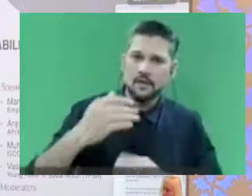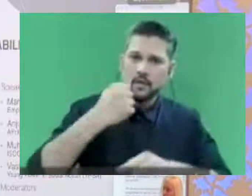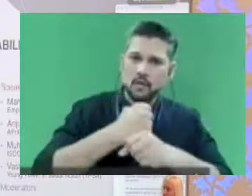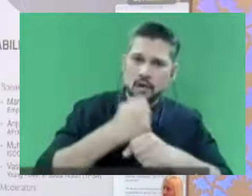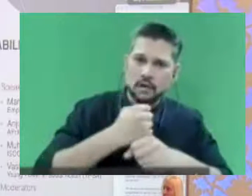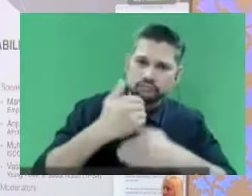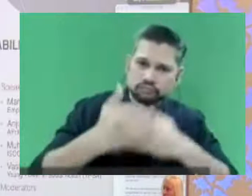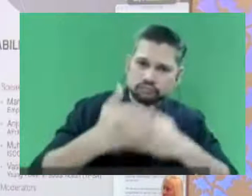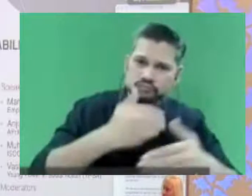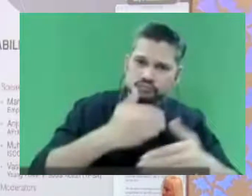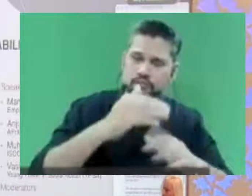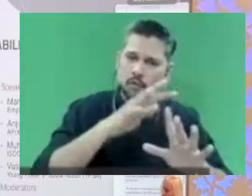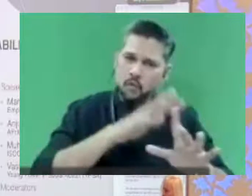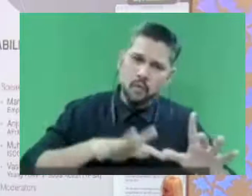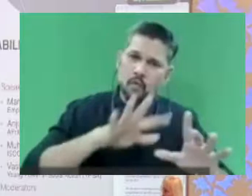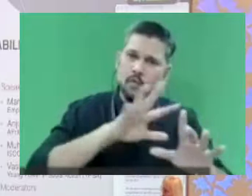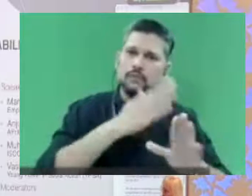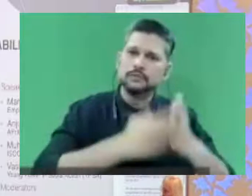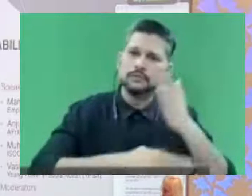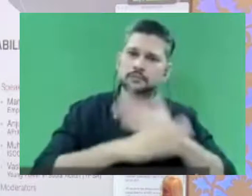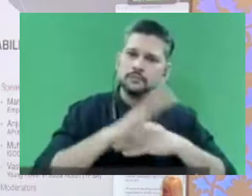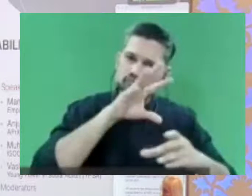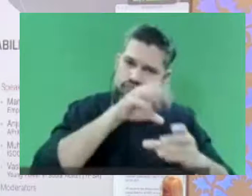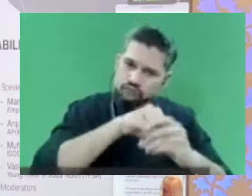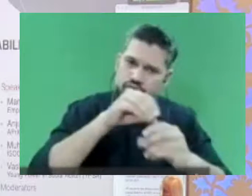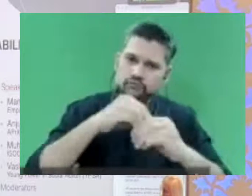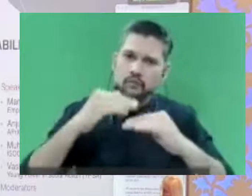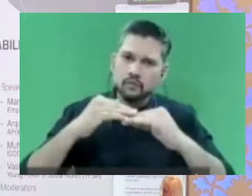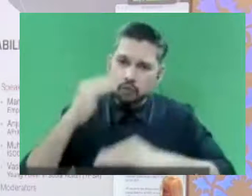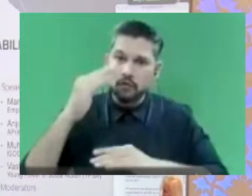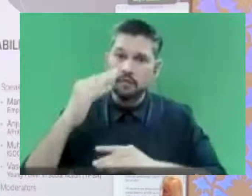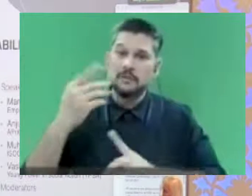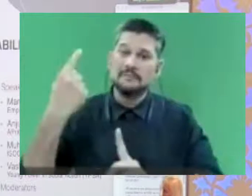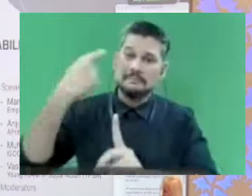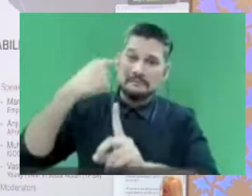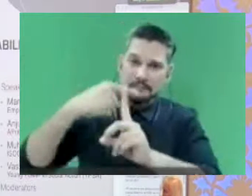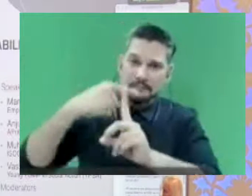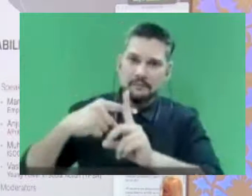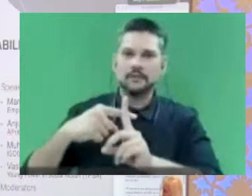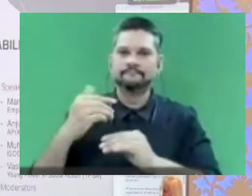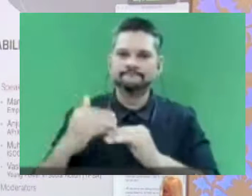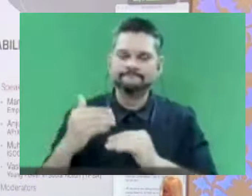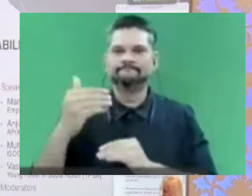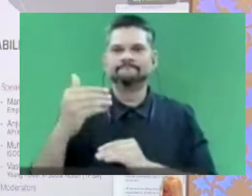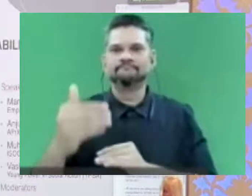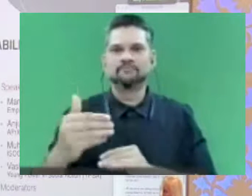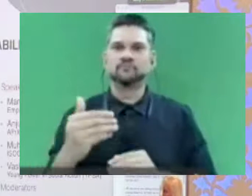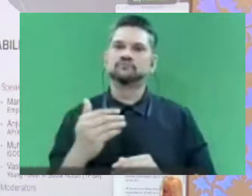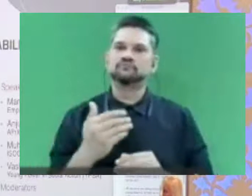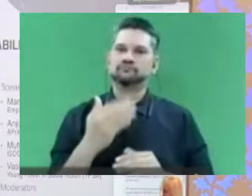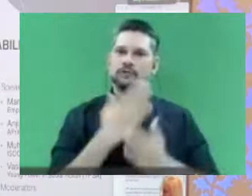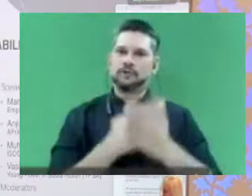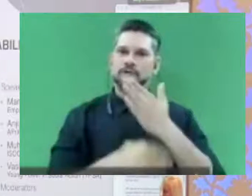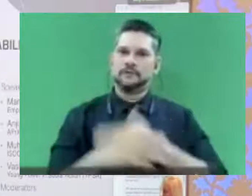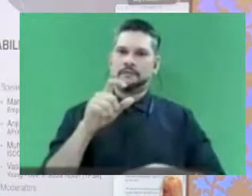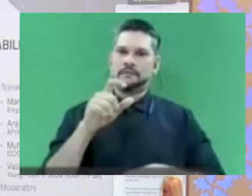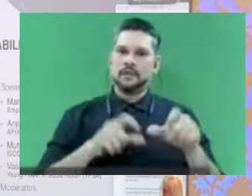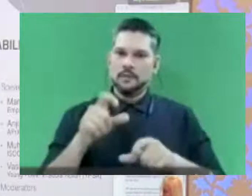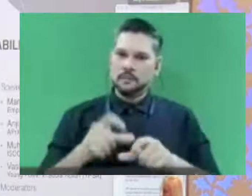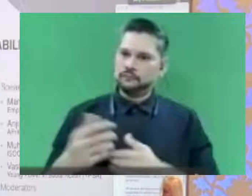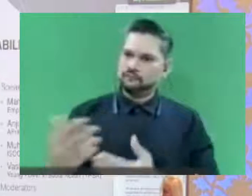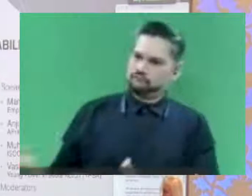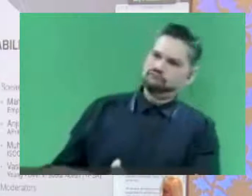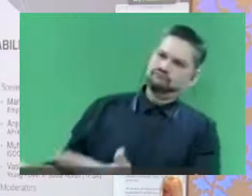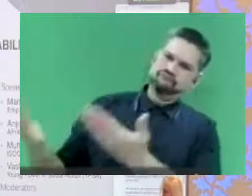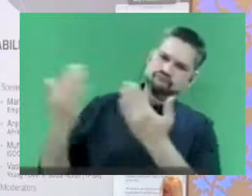one step further, it goes and it also calls upon persons with disabilities to come out